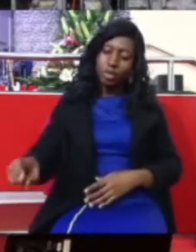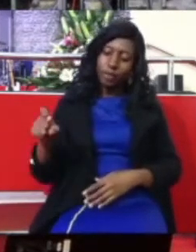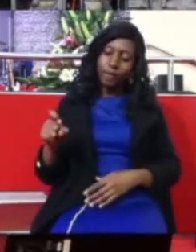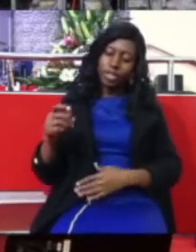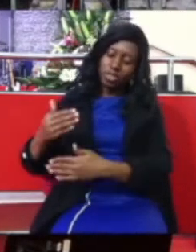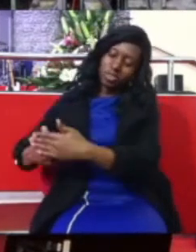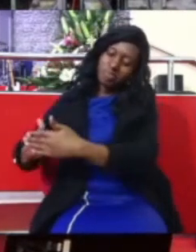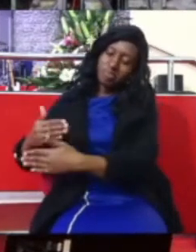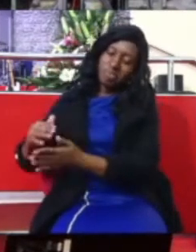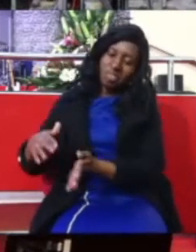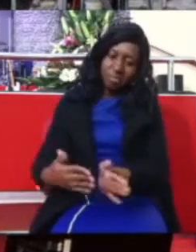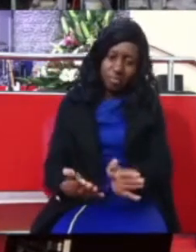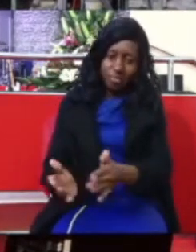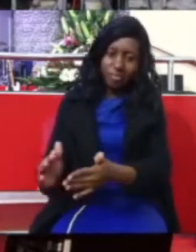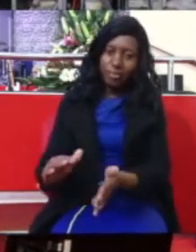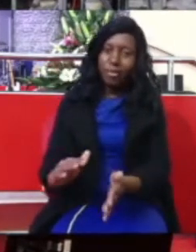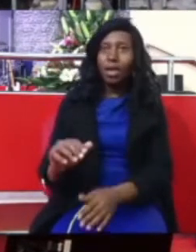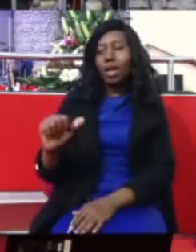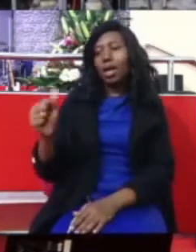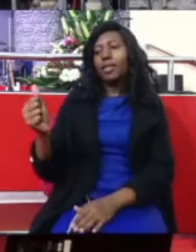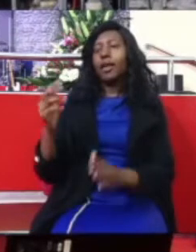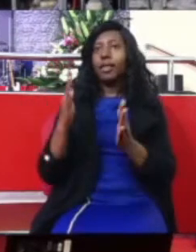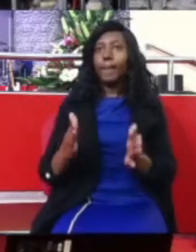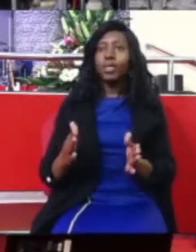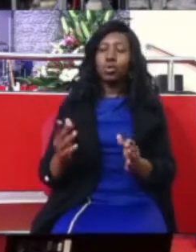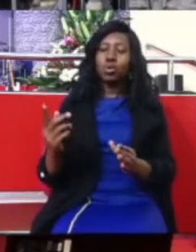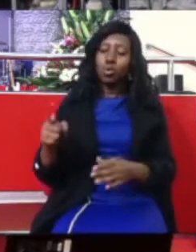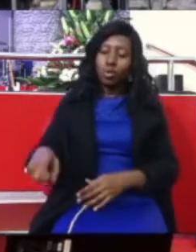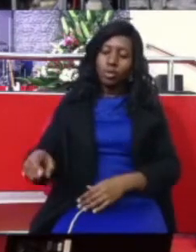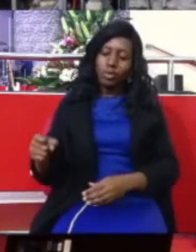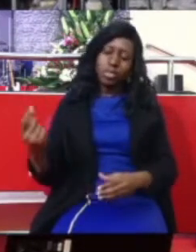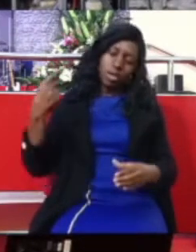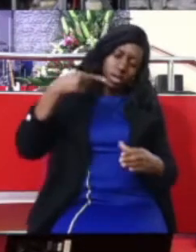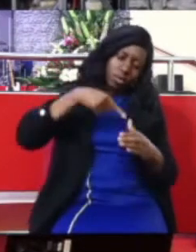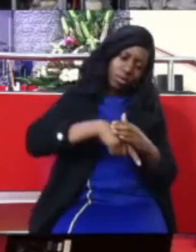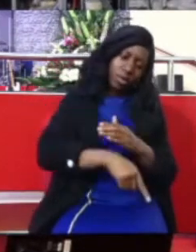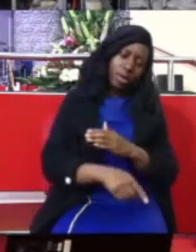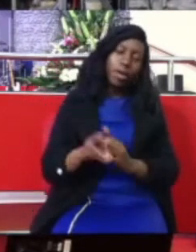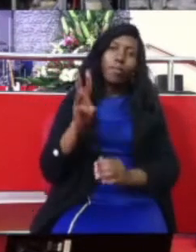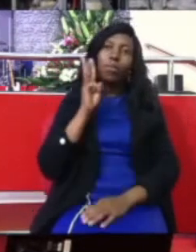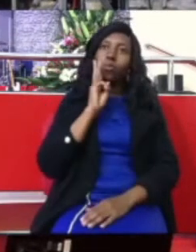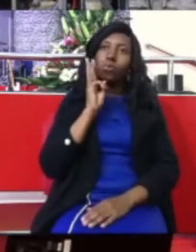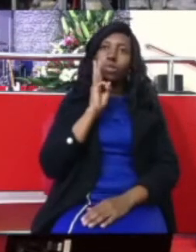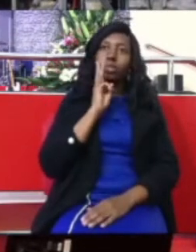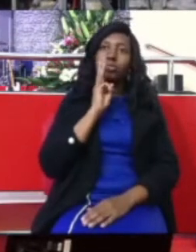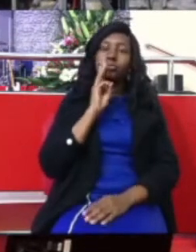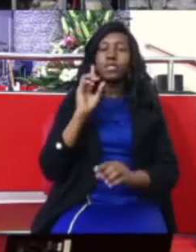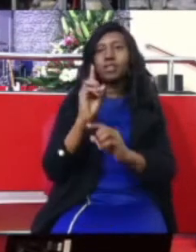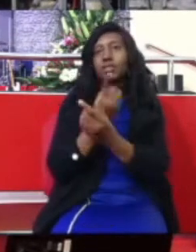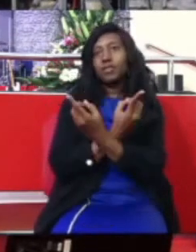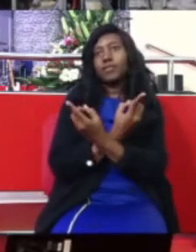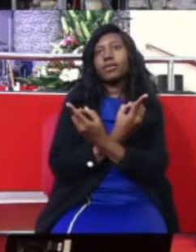experience of that other person who is fishing at deep waters is different. In deep waters, the atmospheres